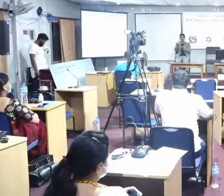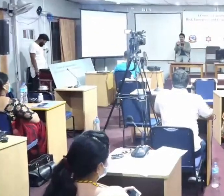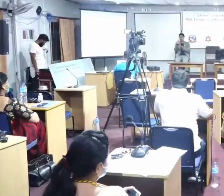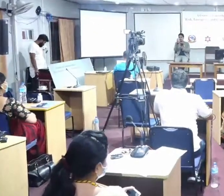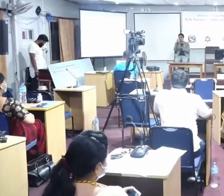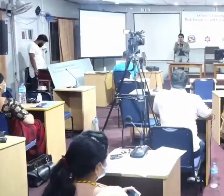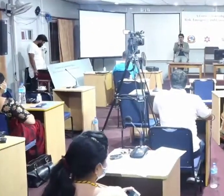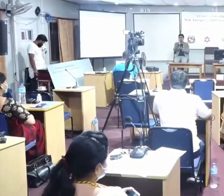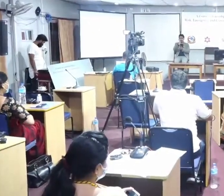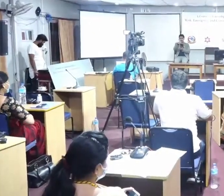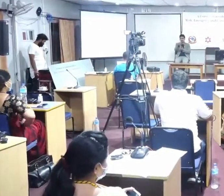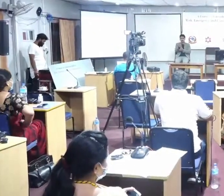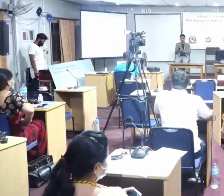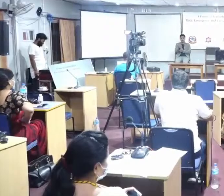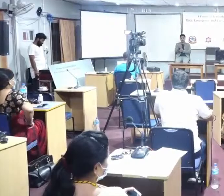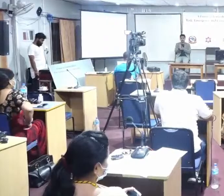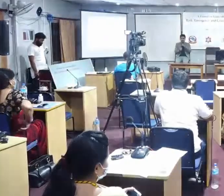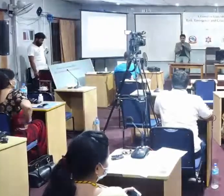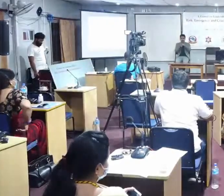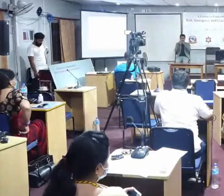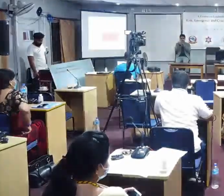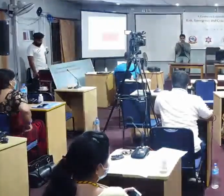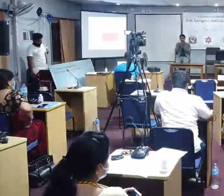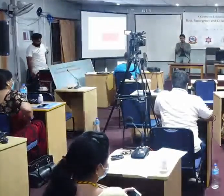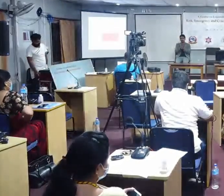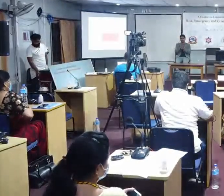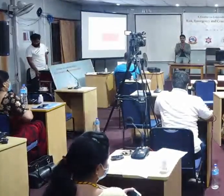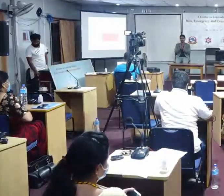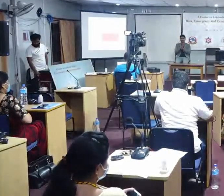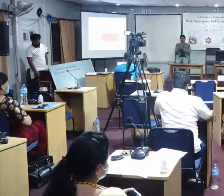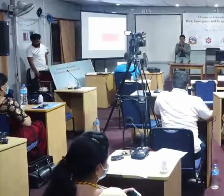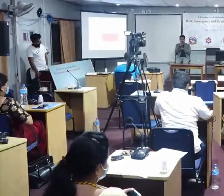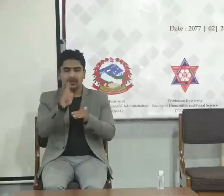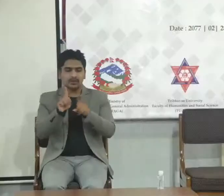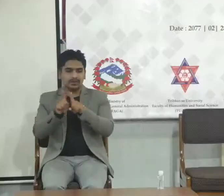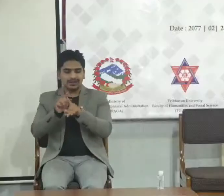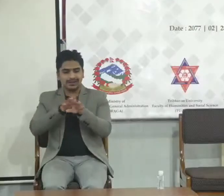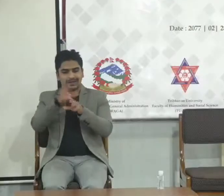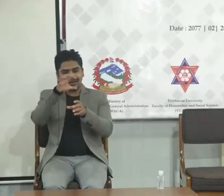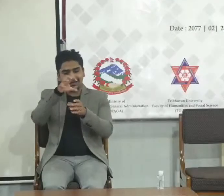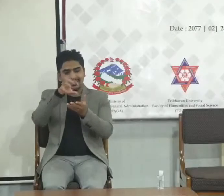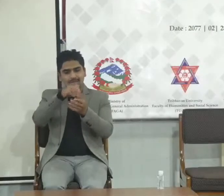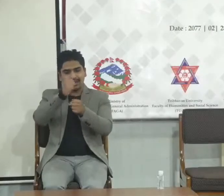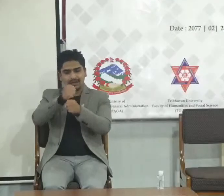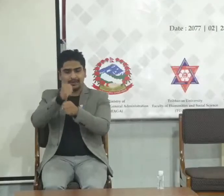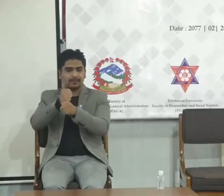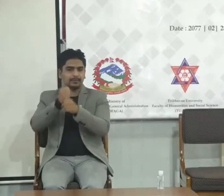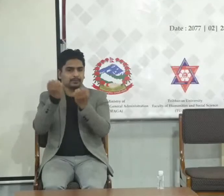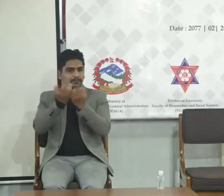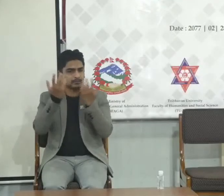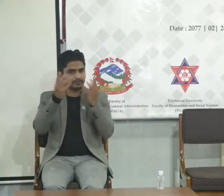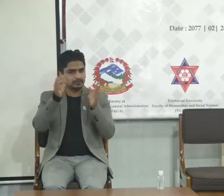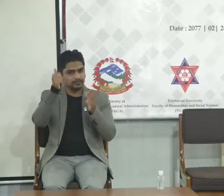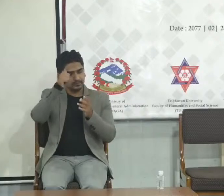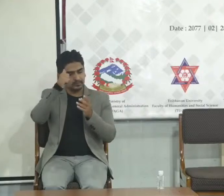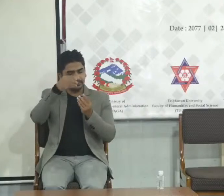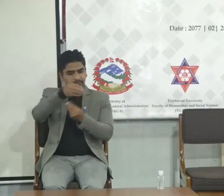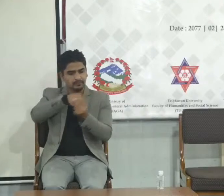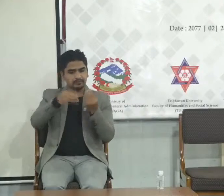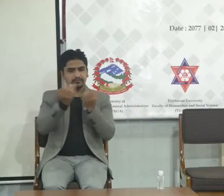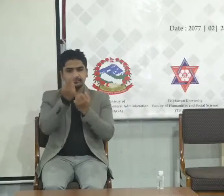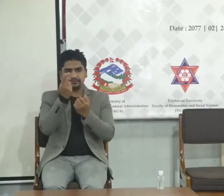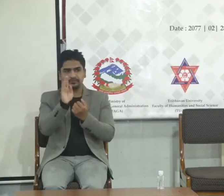administrator. So based on his experience, he shared his presentation. With this contribution also,